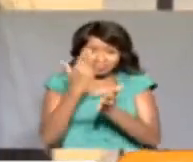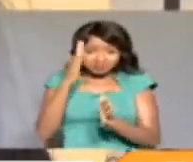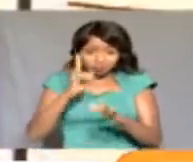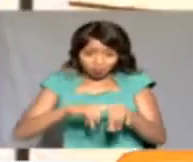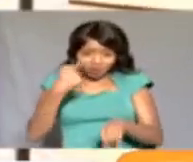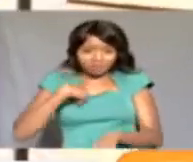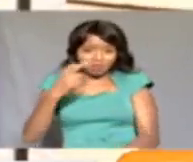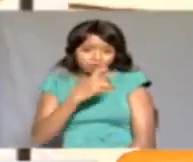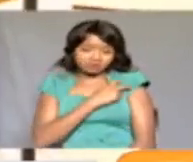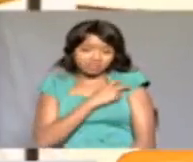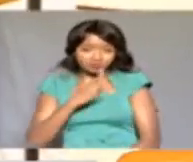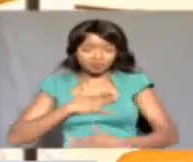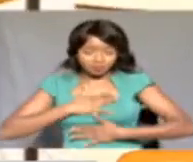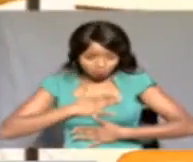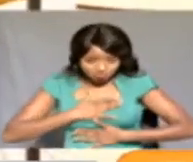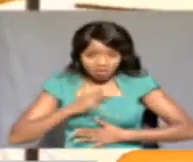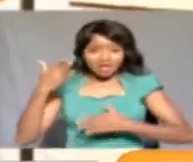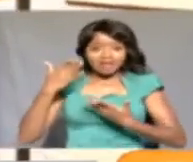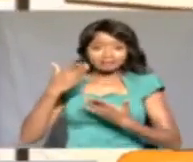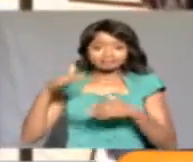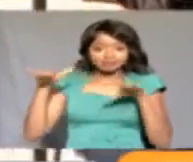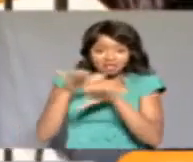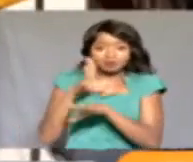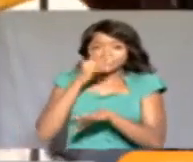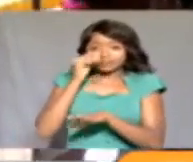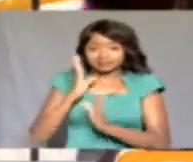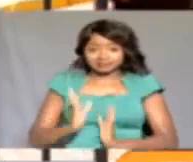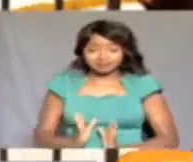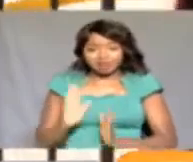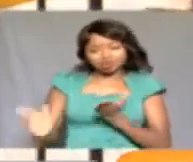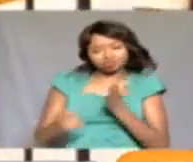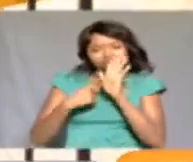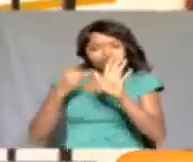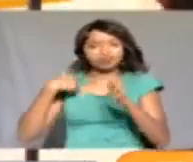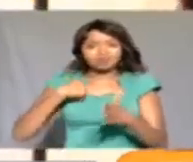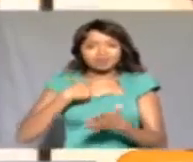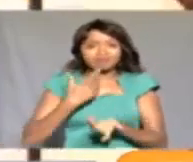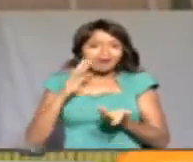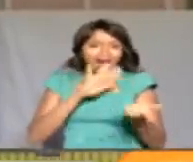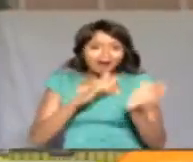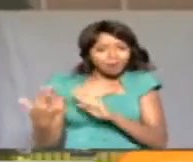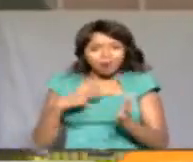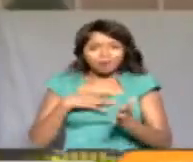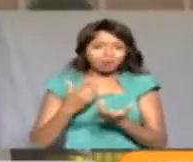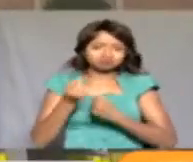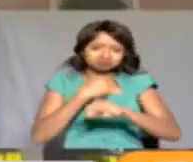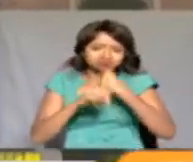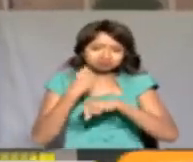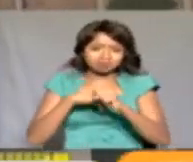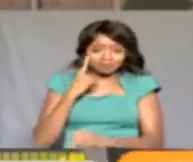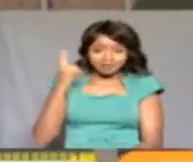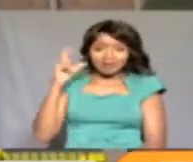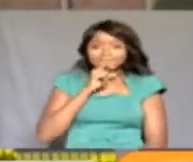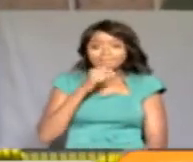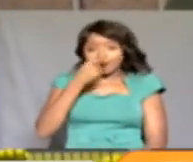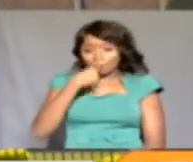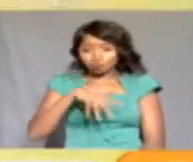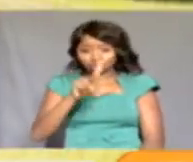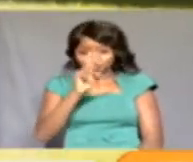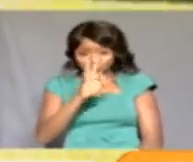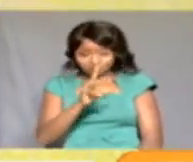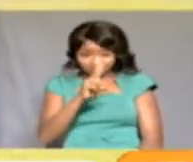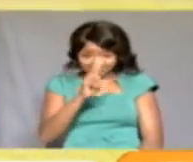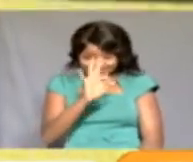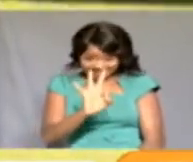Mheshimiwa Cheboi, the Deputy Speaker, to show me how they normally operate. At 23 years of age, John